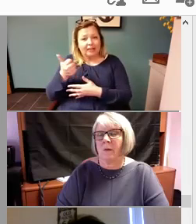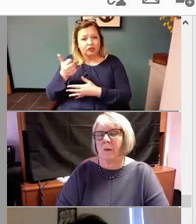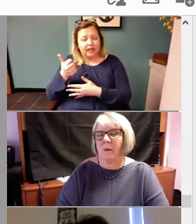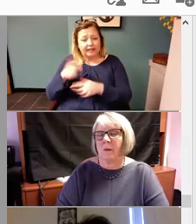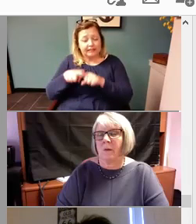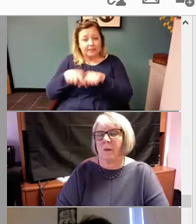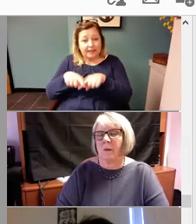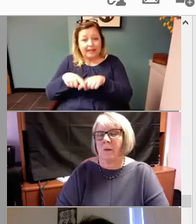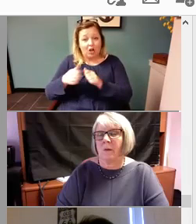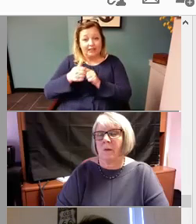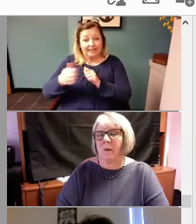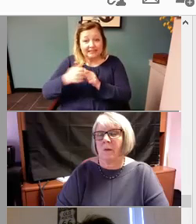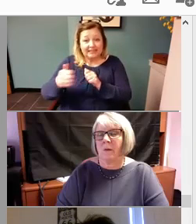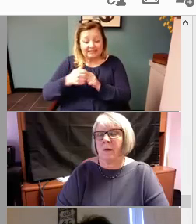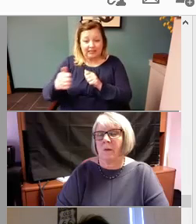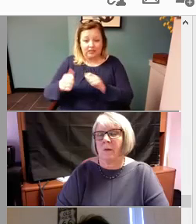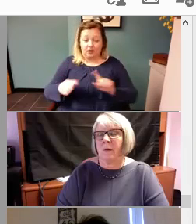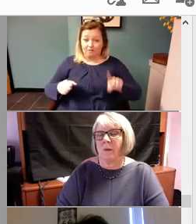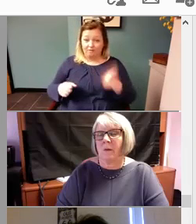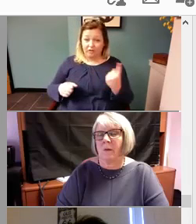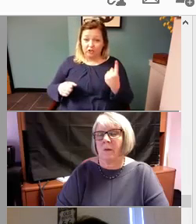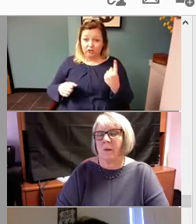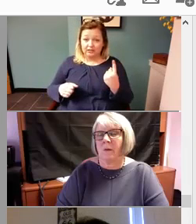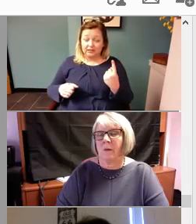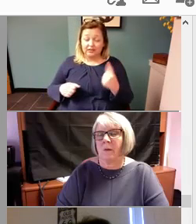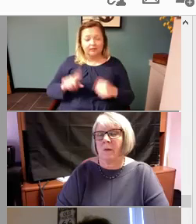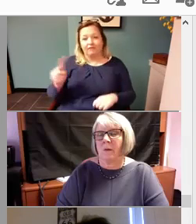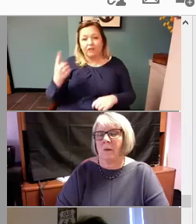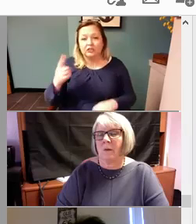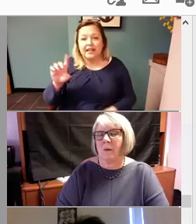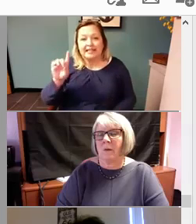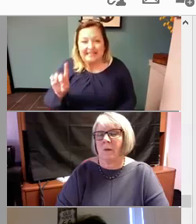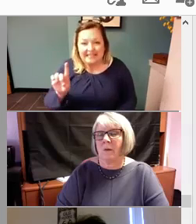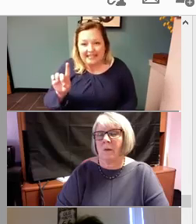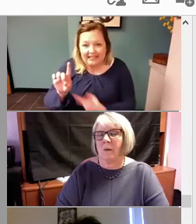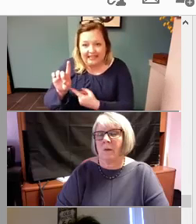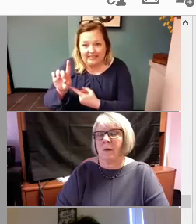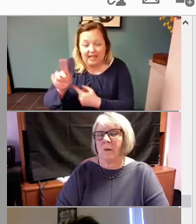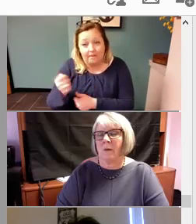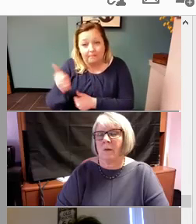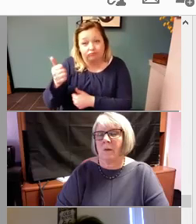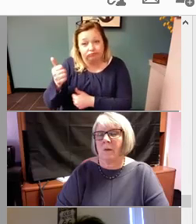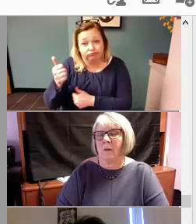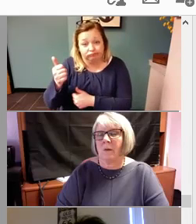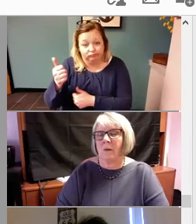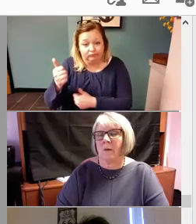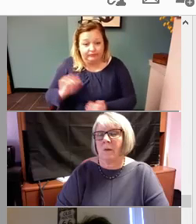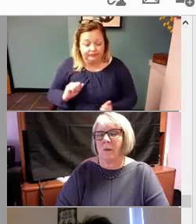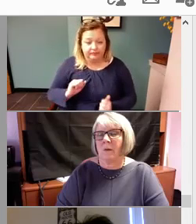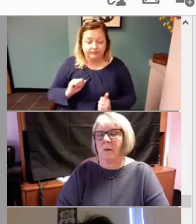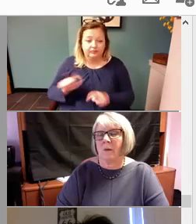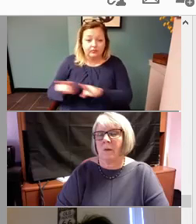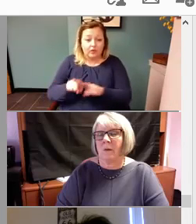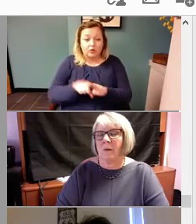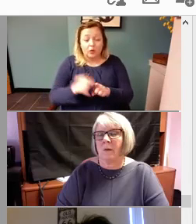scenario, D would be ejected first because D has the most minimum value, right? And also given a set of vertices, we should